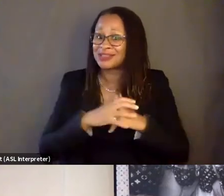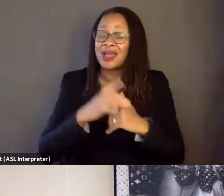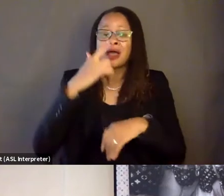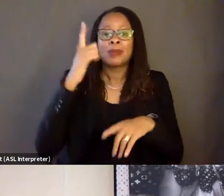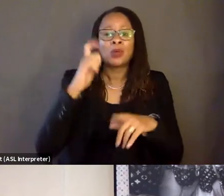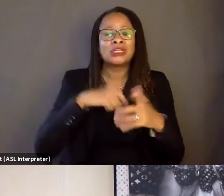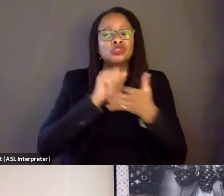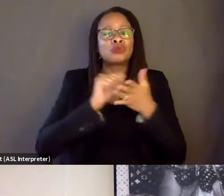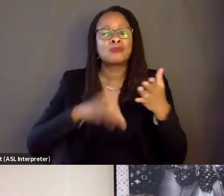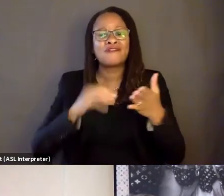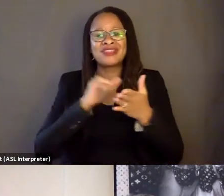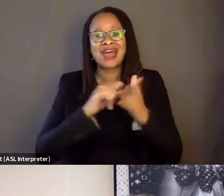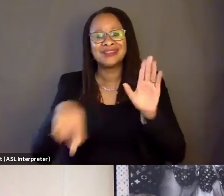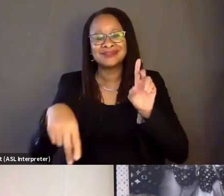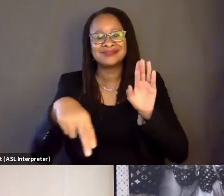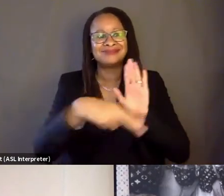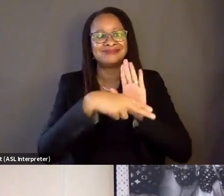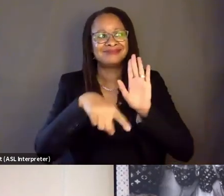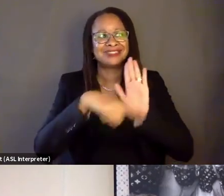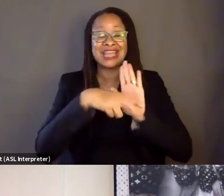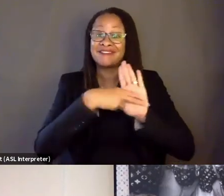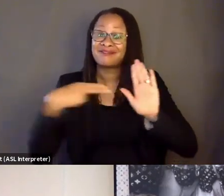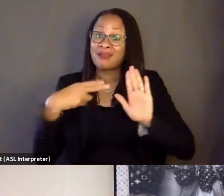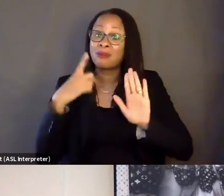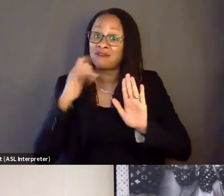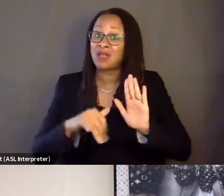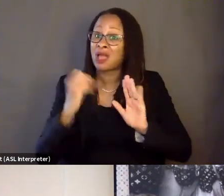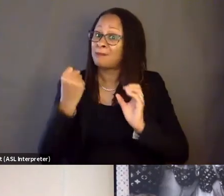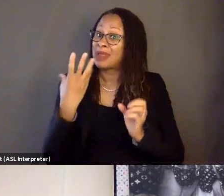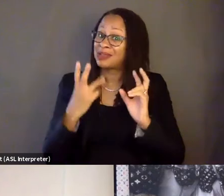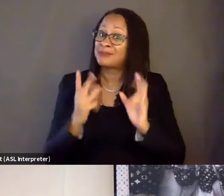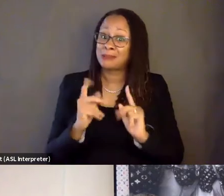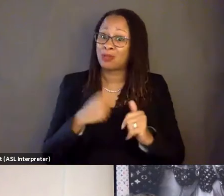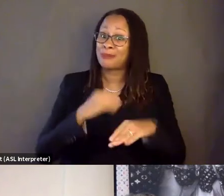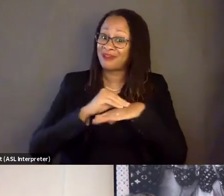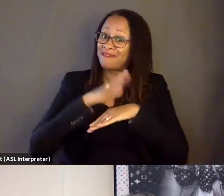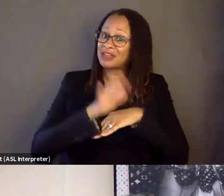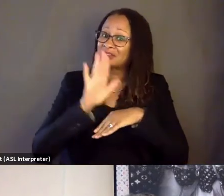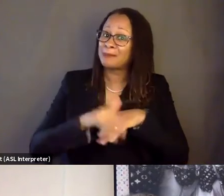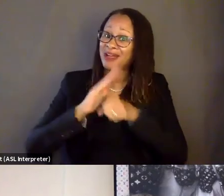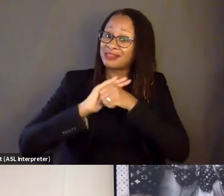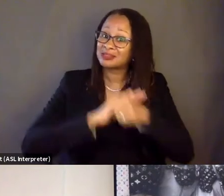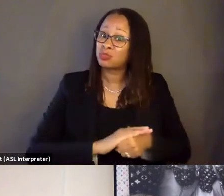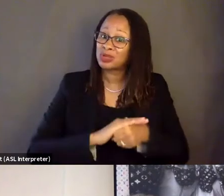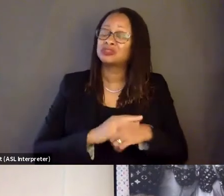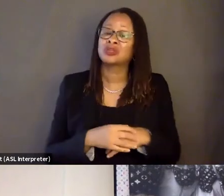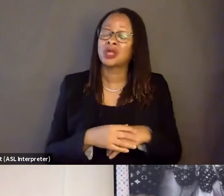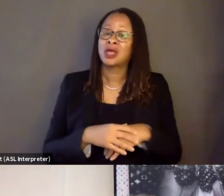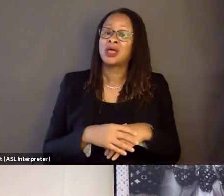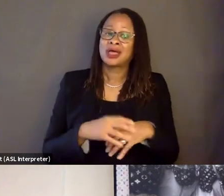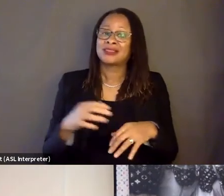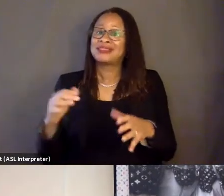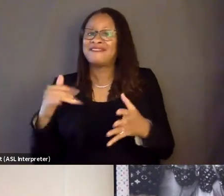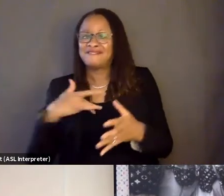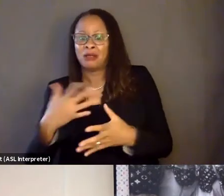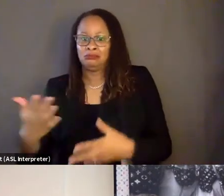are, many people have been affected by this suppression, that it was on